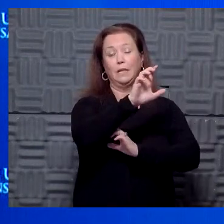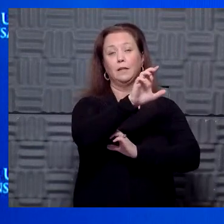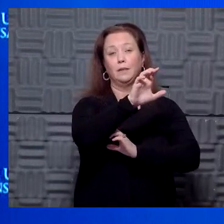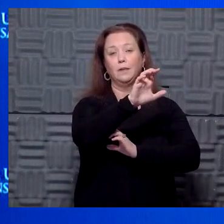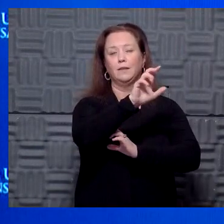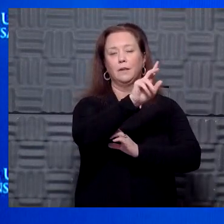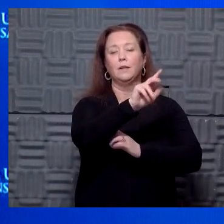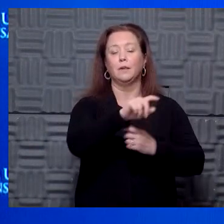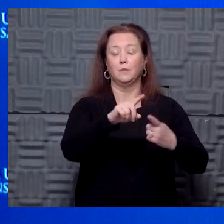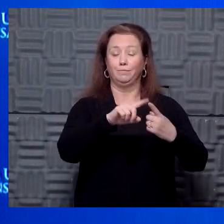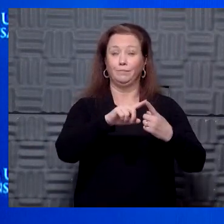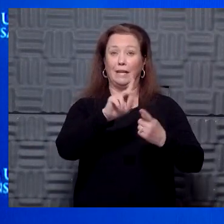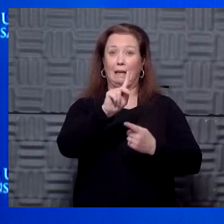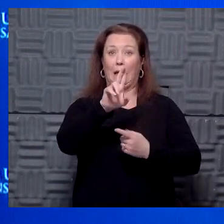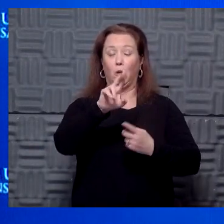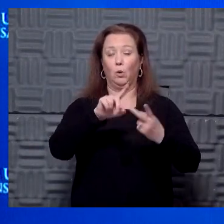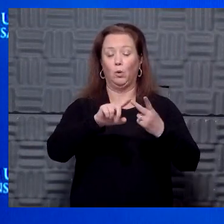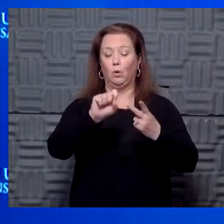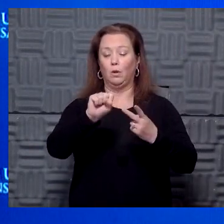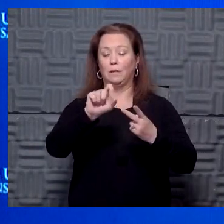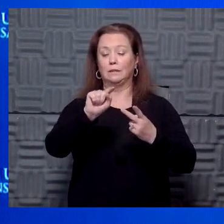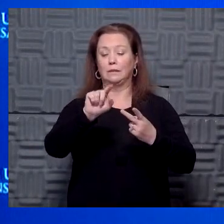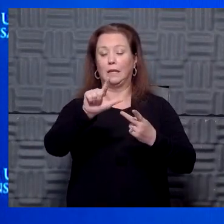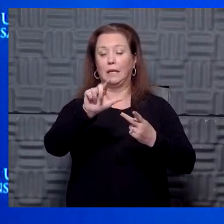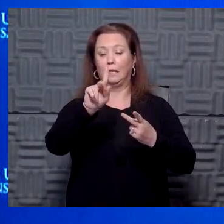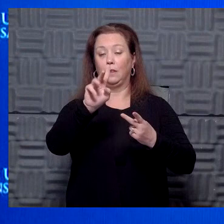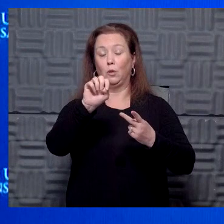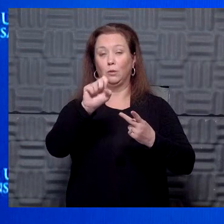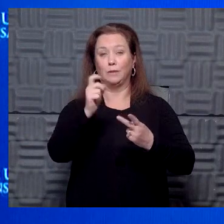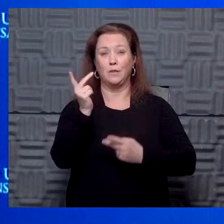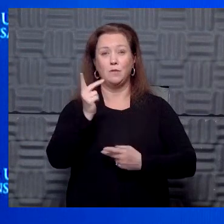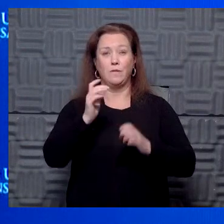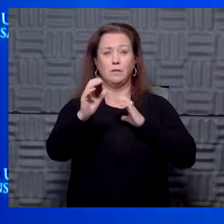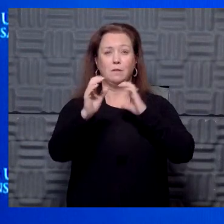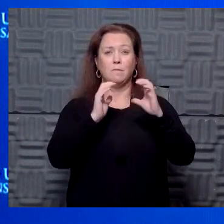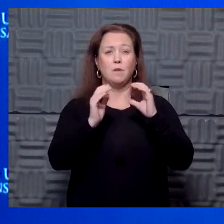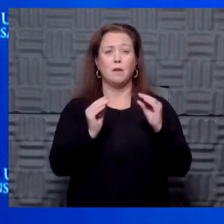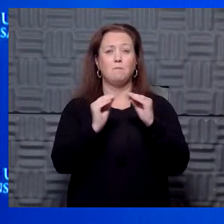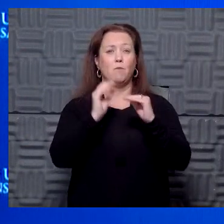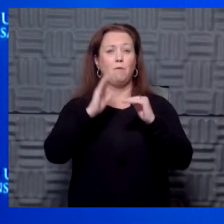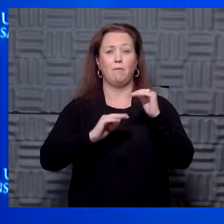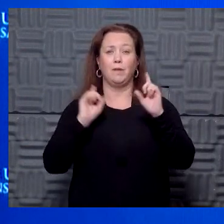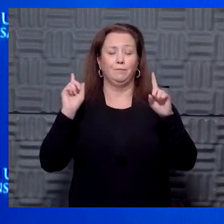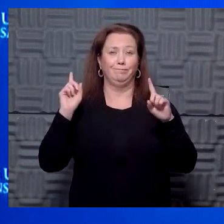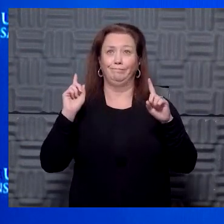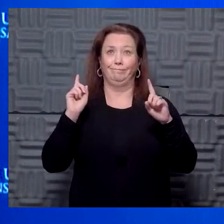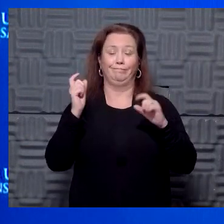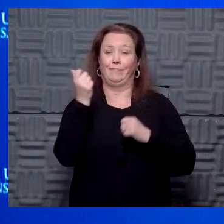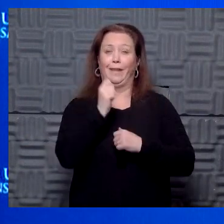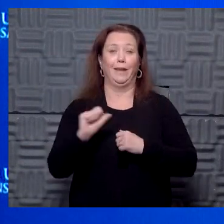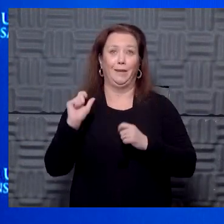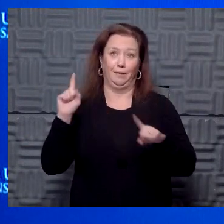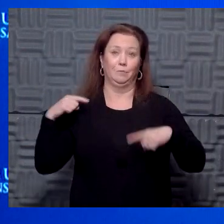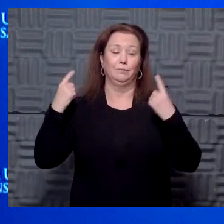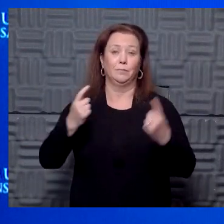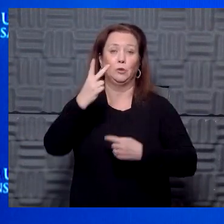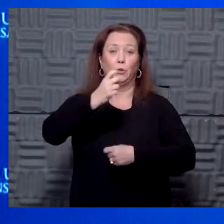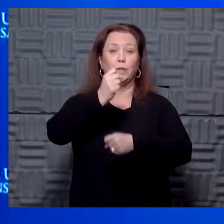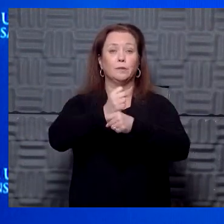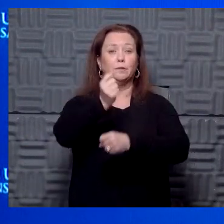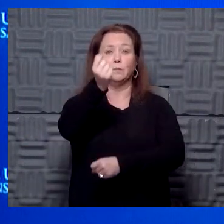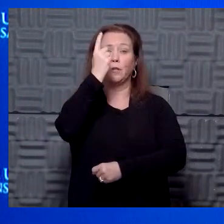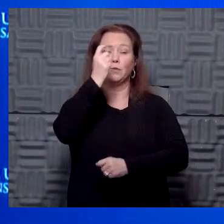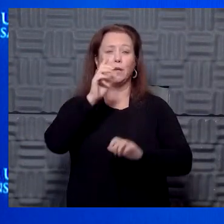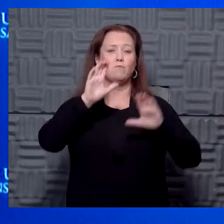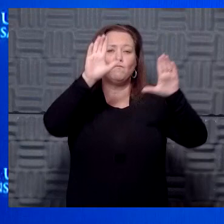Luke's have probably talked more in the last 2 weeks than they have in the last 2 years. And you know what? There's a lot of good doctors. There's a lot of good hospitals. There's a lot